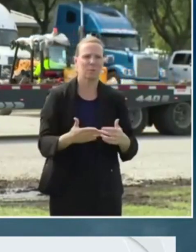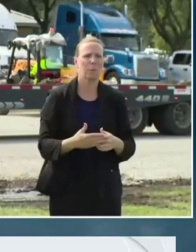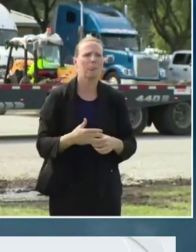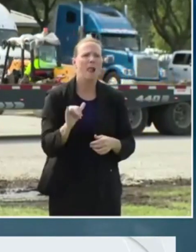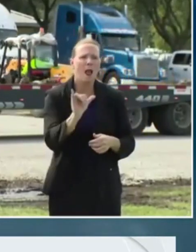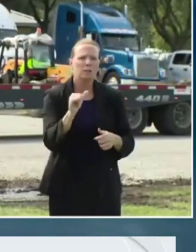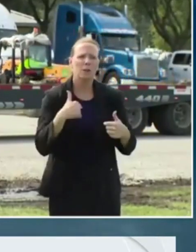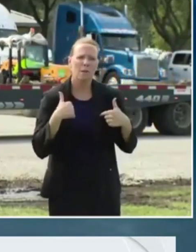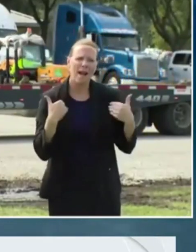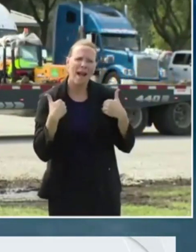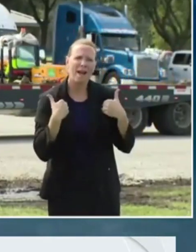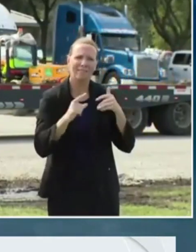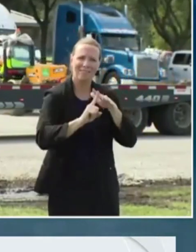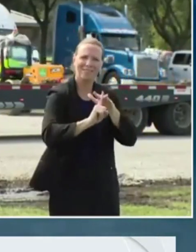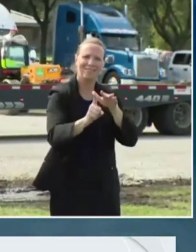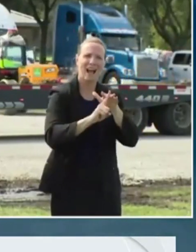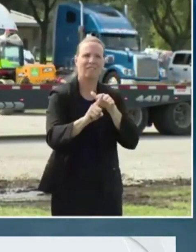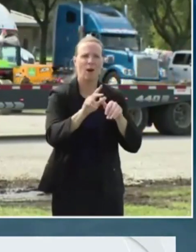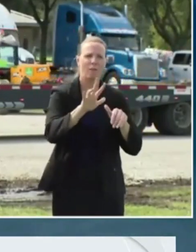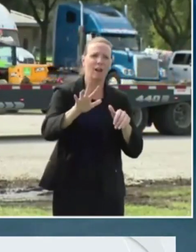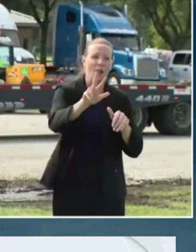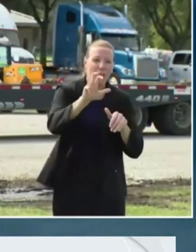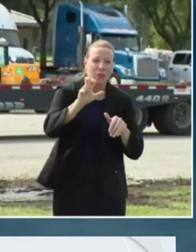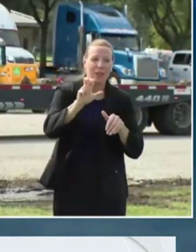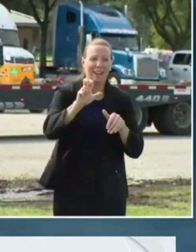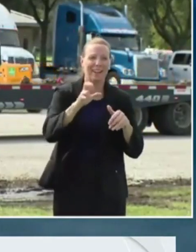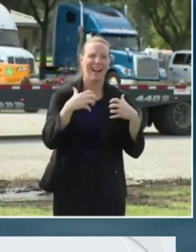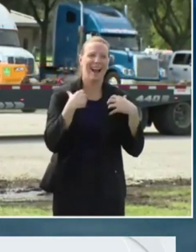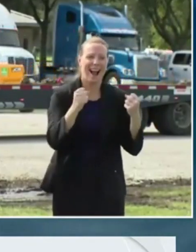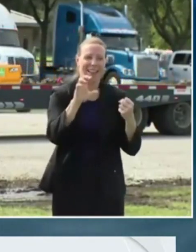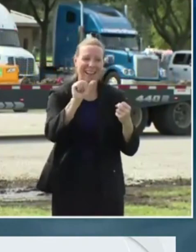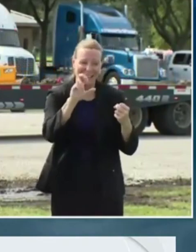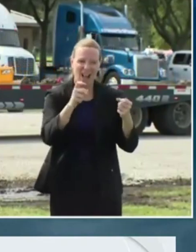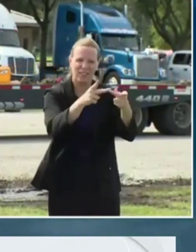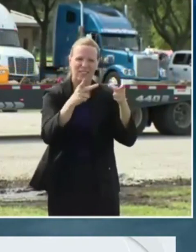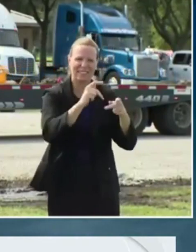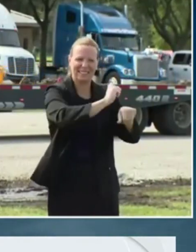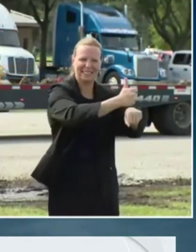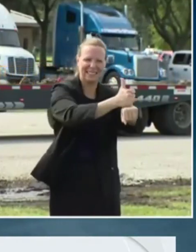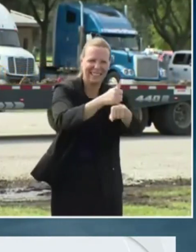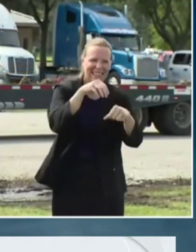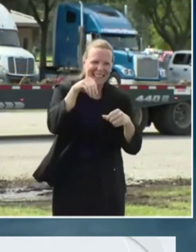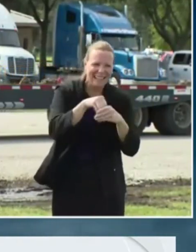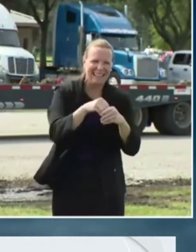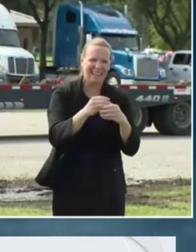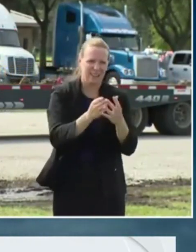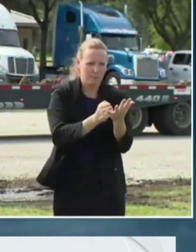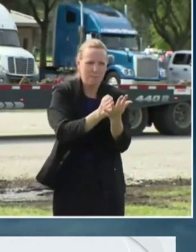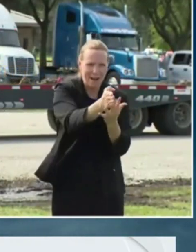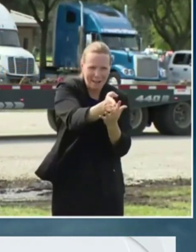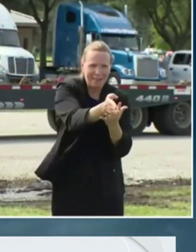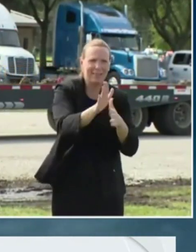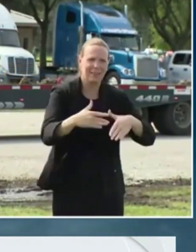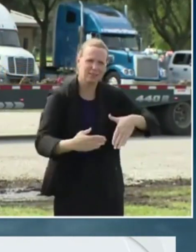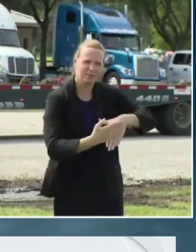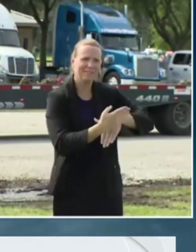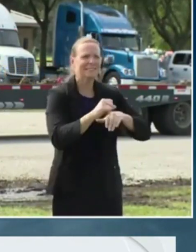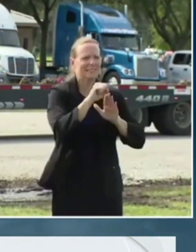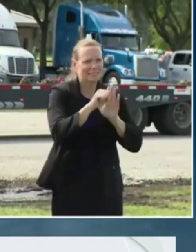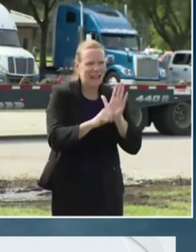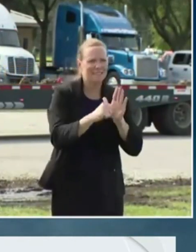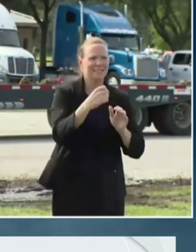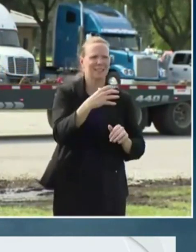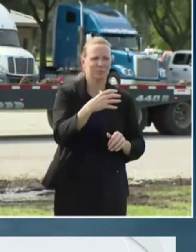healthcare facilities in the potential path of the storm. State veteran nursing homes that are currently located in the